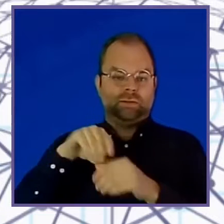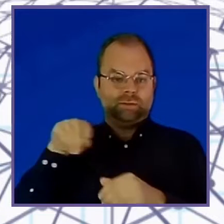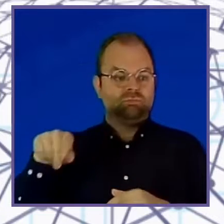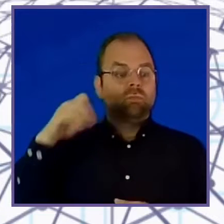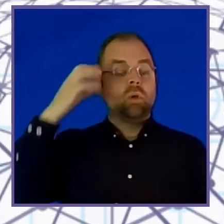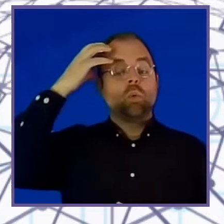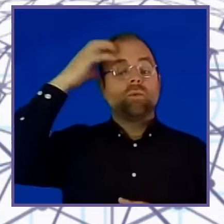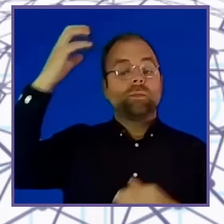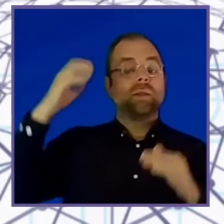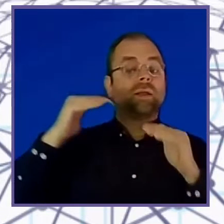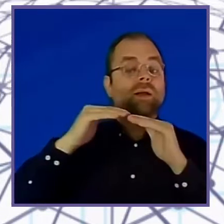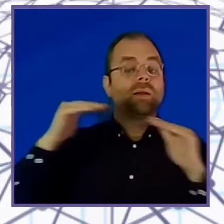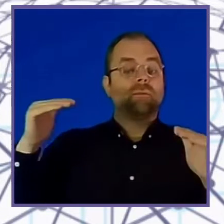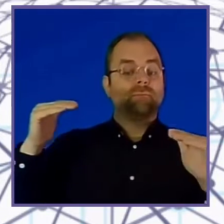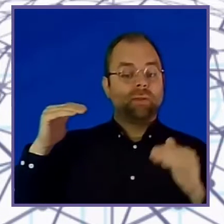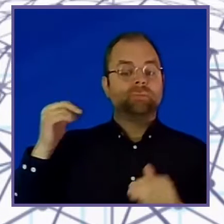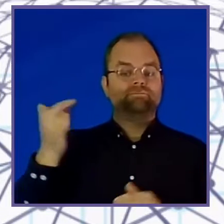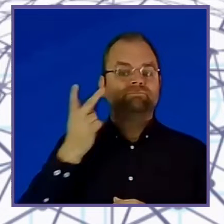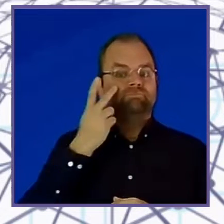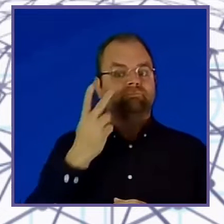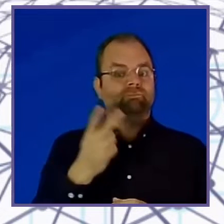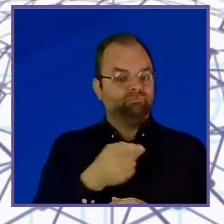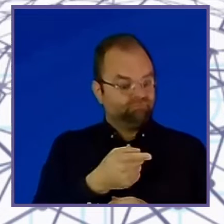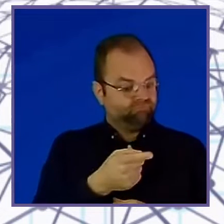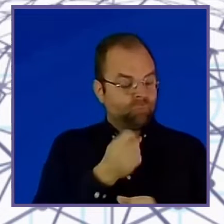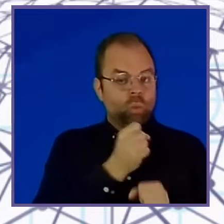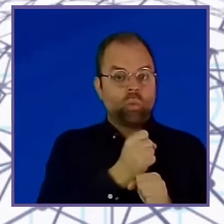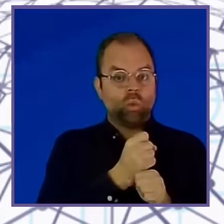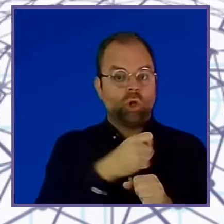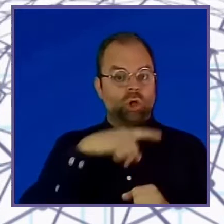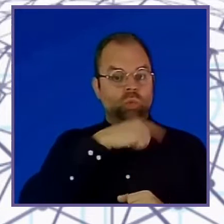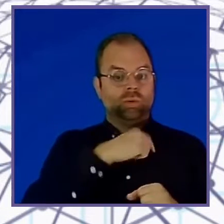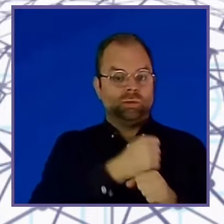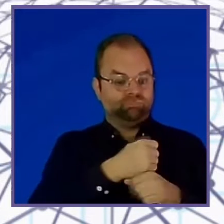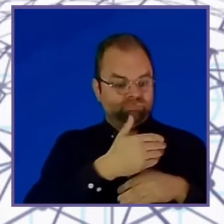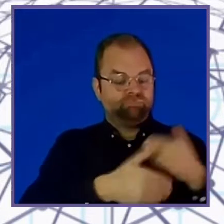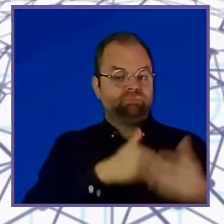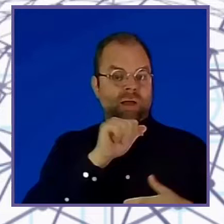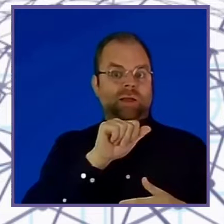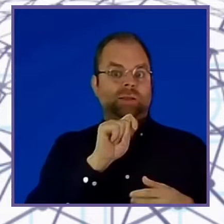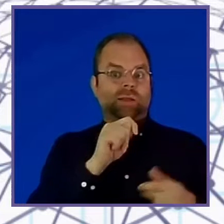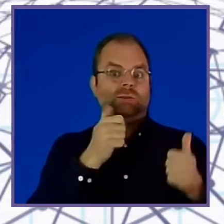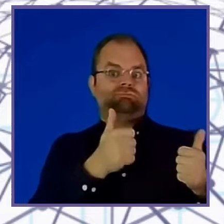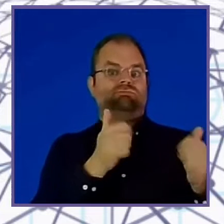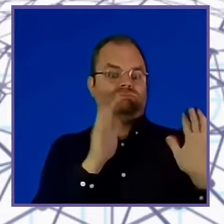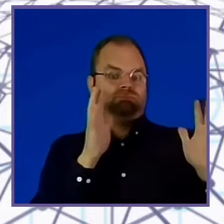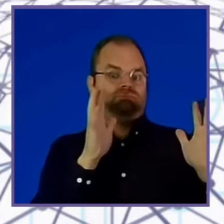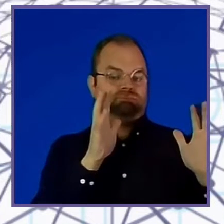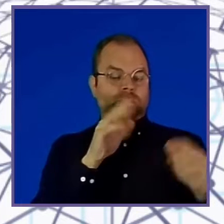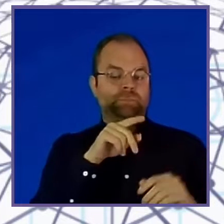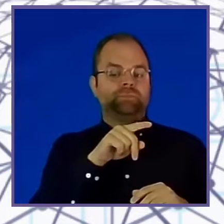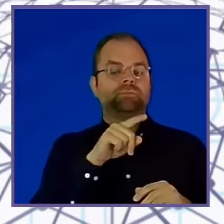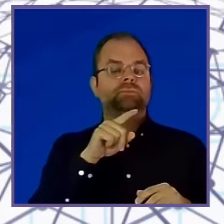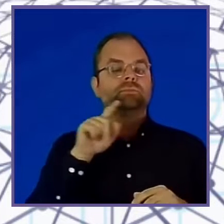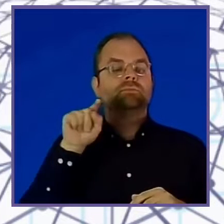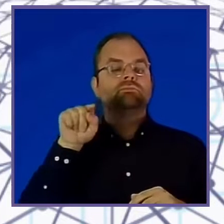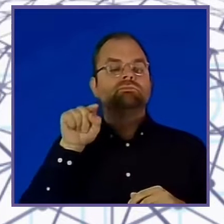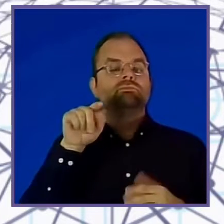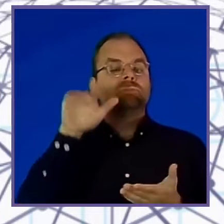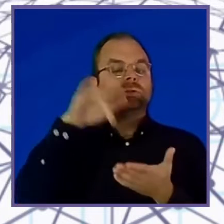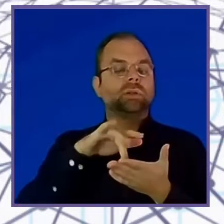experience zones where AT users can compare devices. They